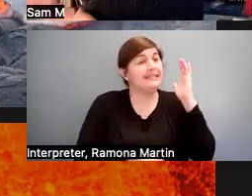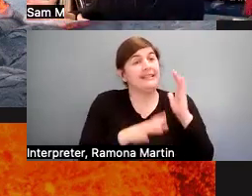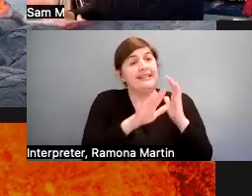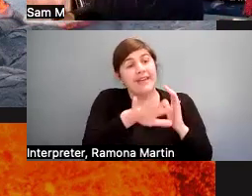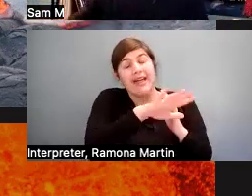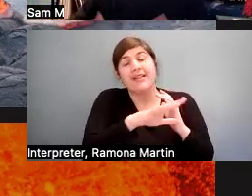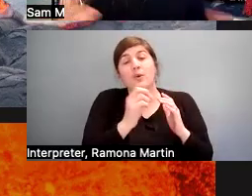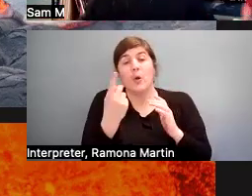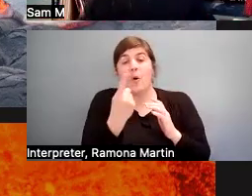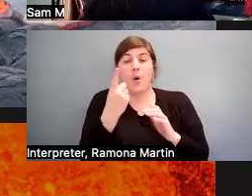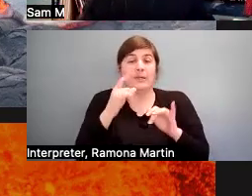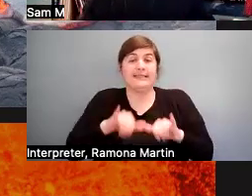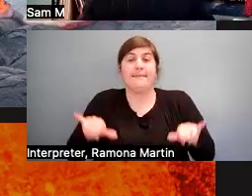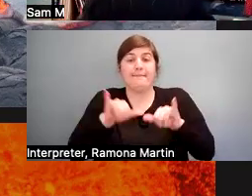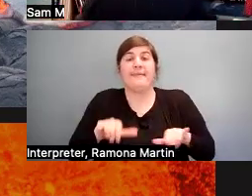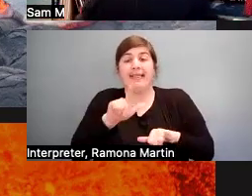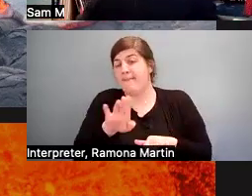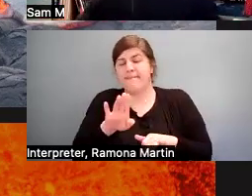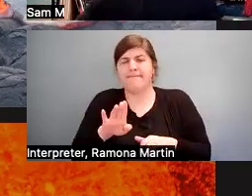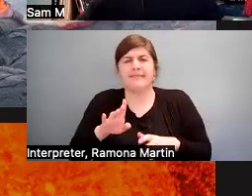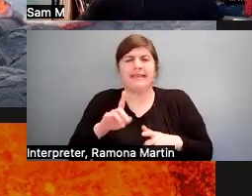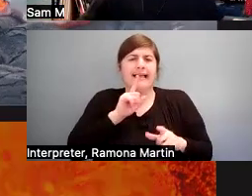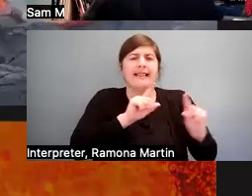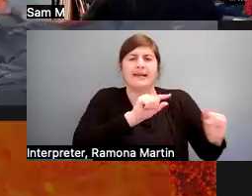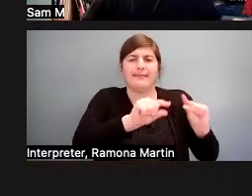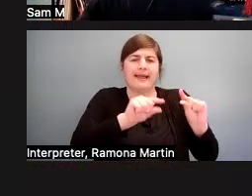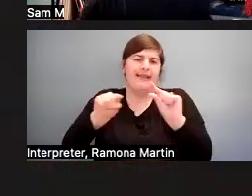at samples. There can be a bit of a mixture.